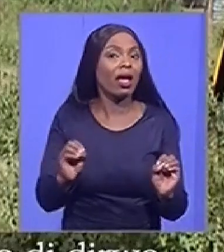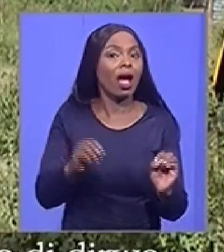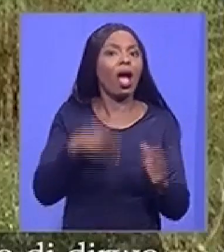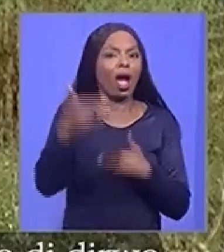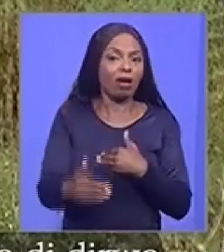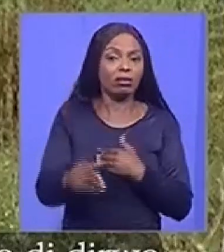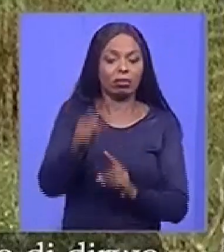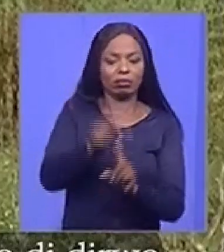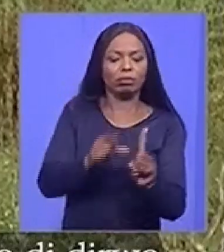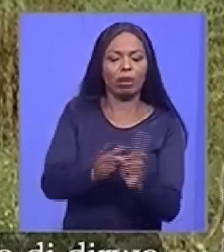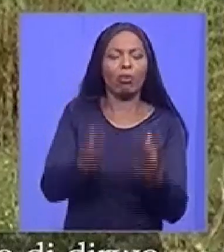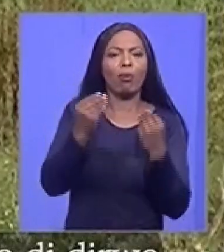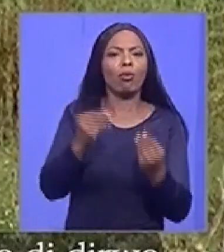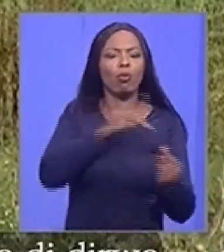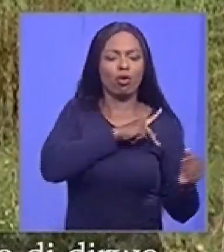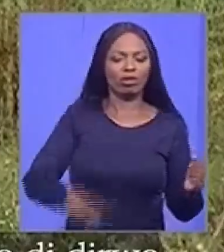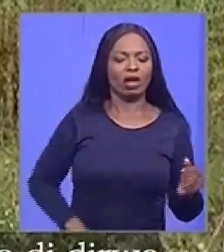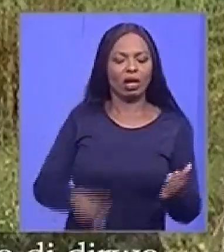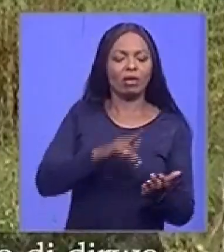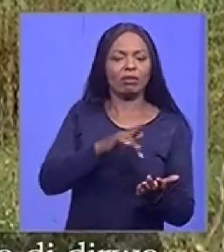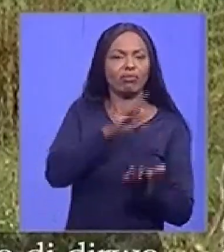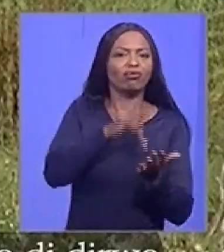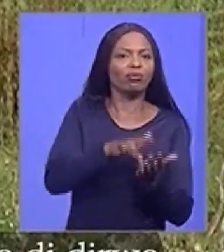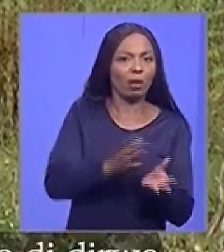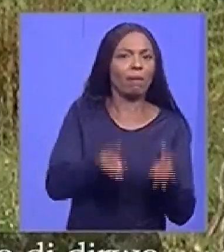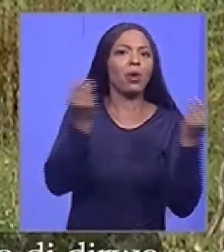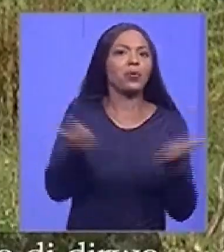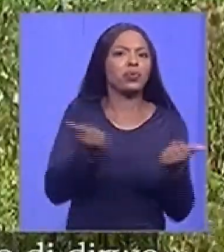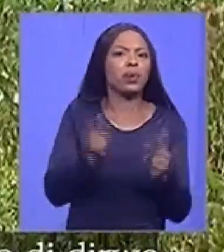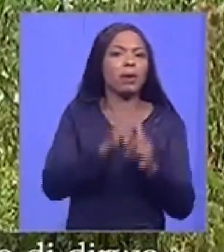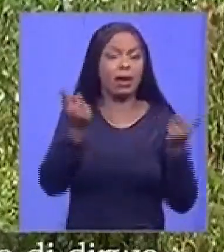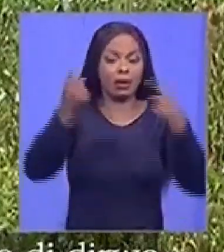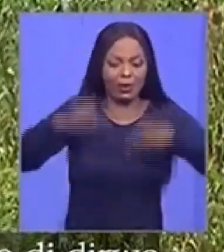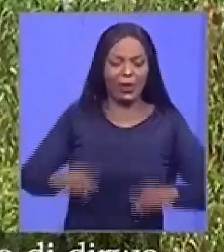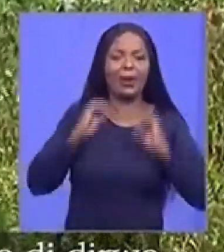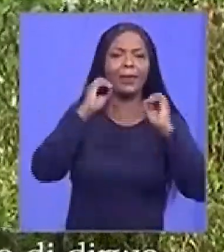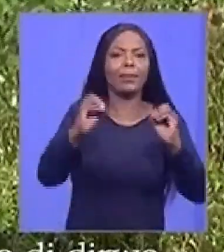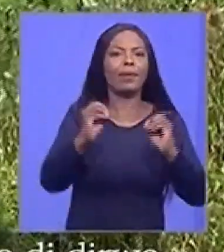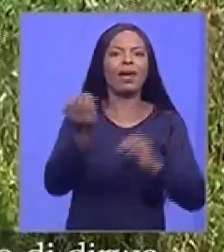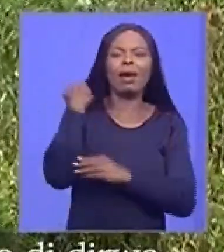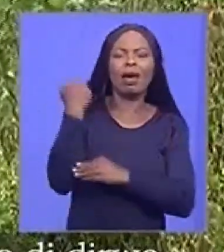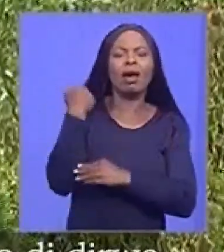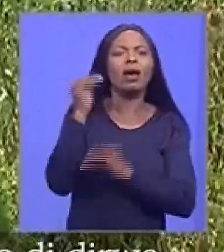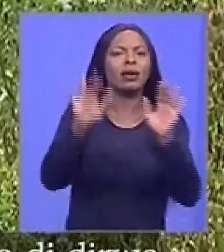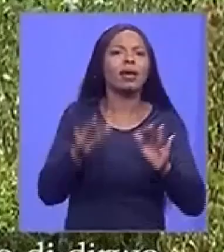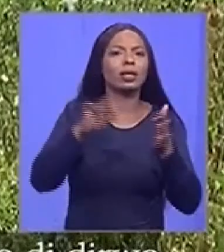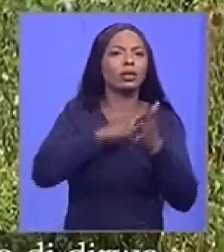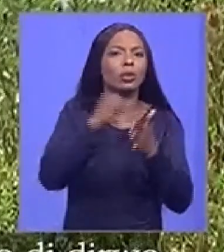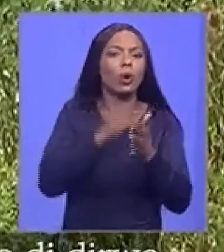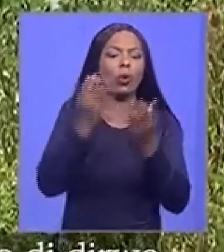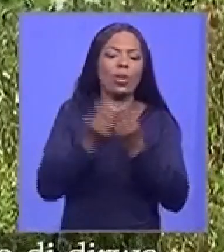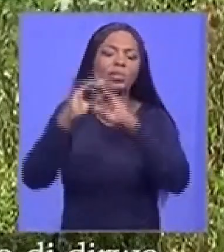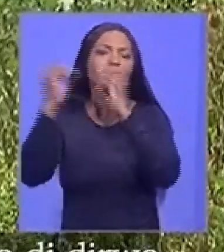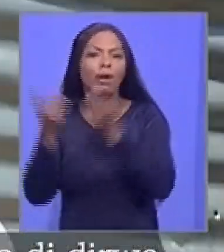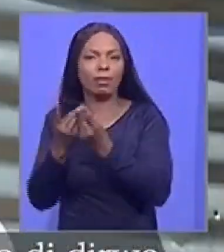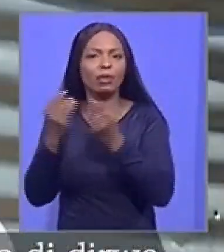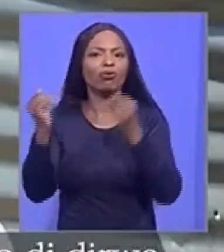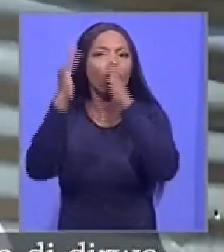premier. He still hasn't set foot here. We had a meeting on the 19th of January with the Department of